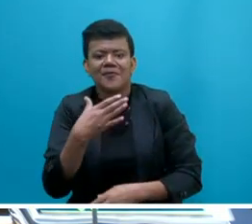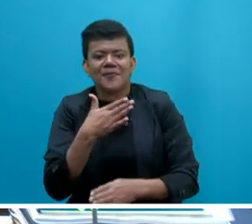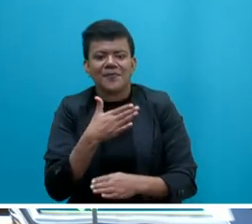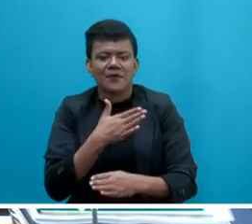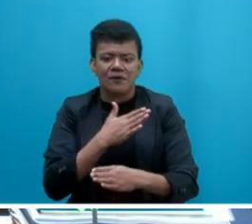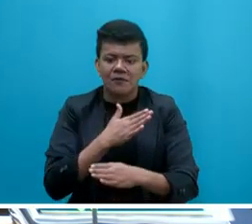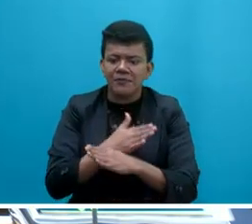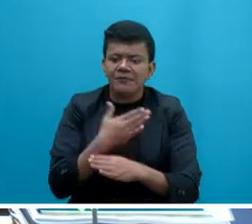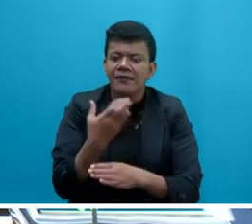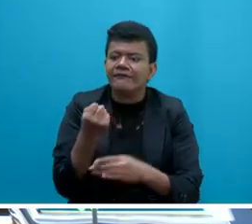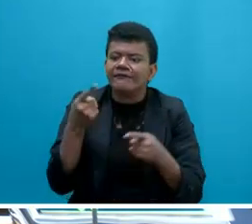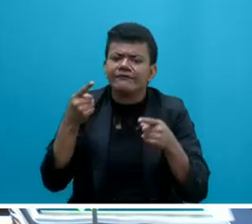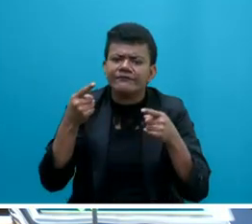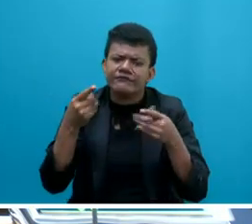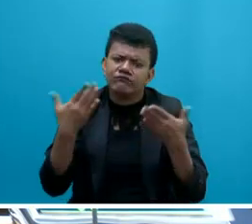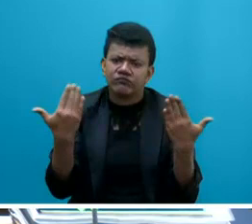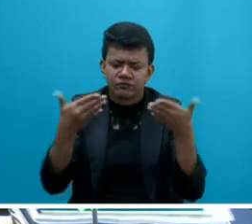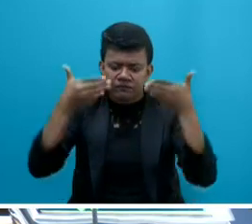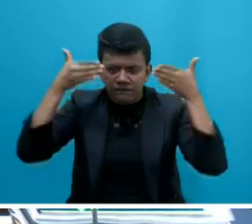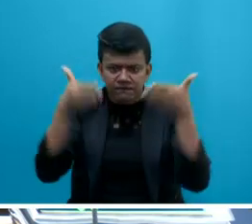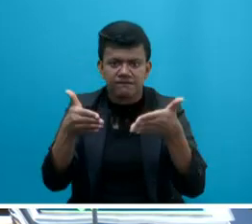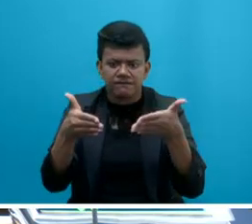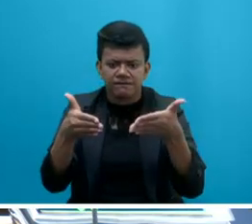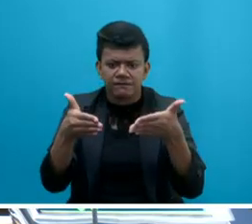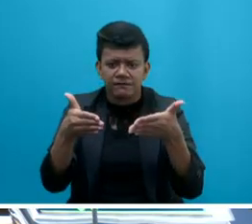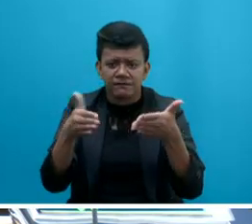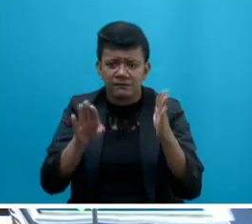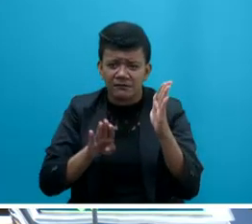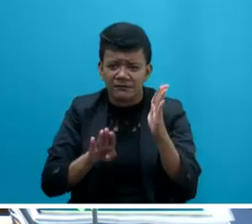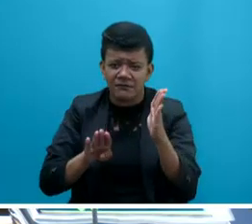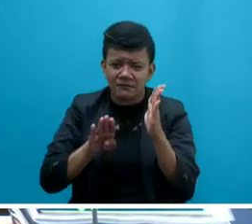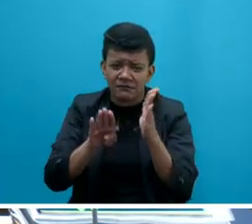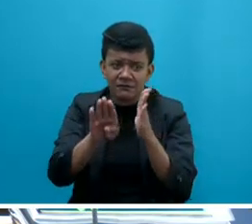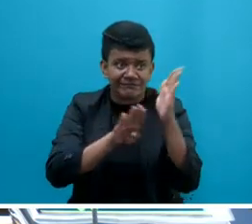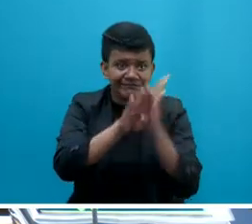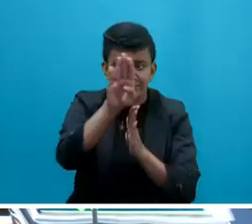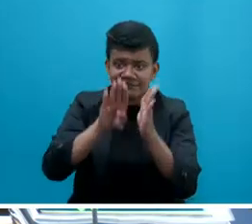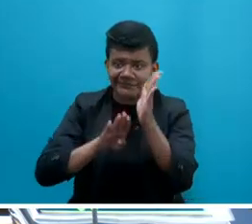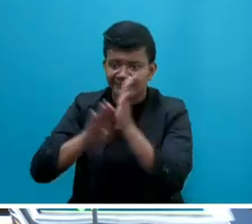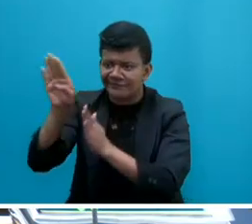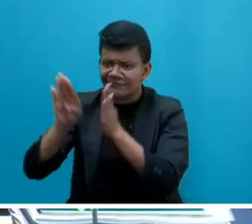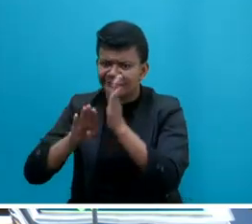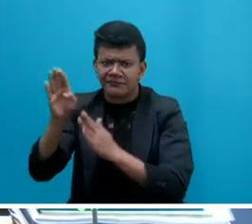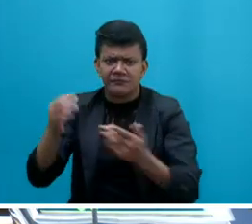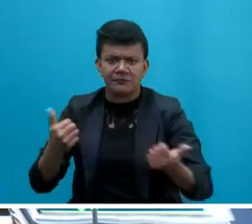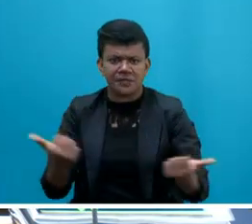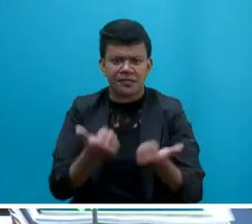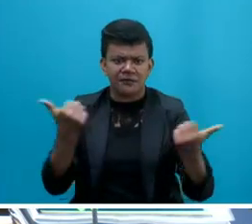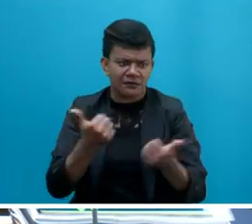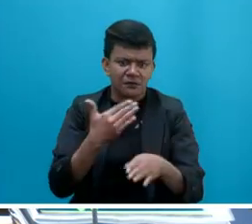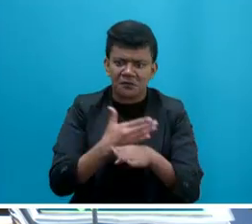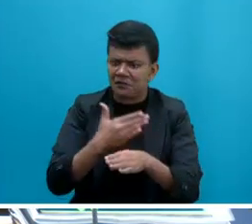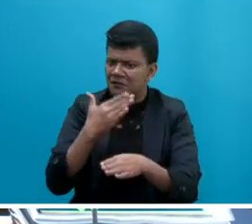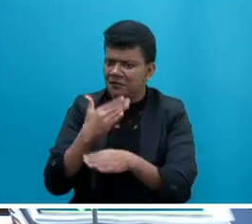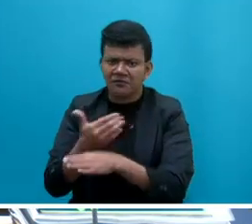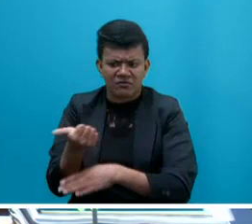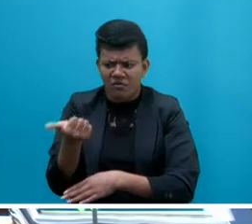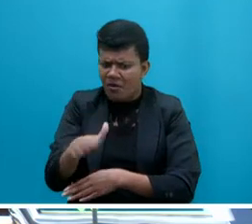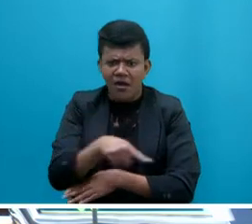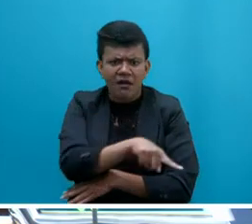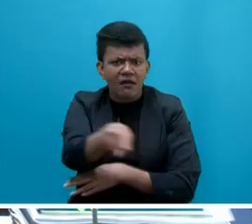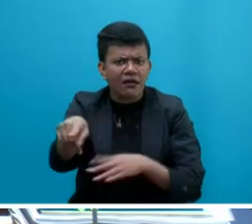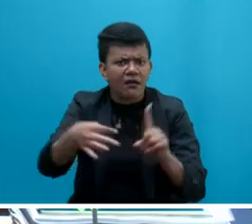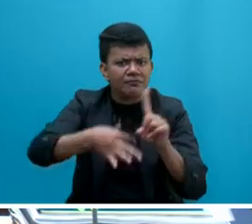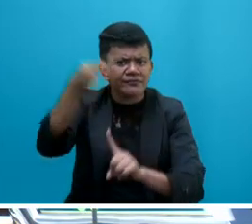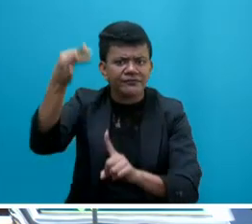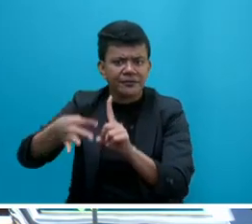attention to the mountain of progress left to ascend. At the regional level, Mr. Speaker, sir, work continues as the